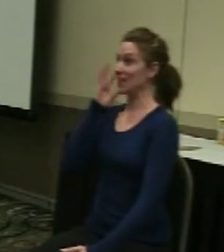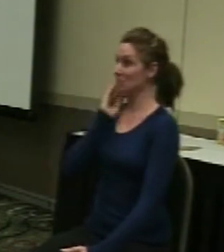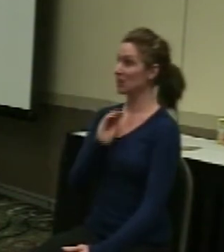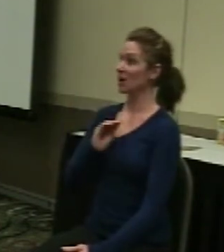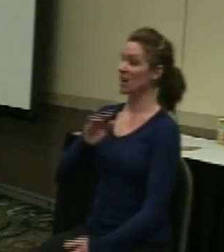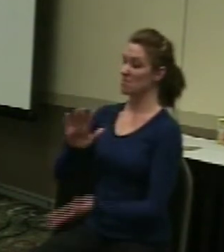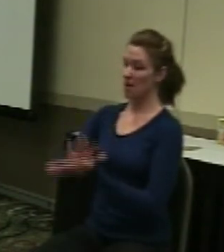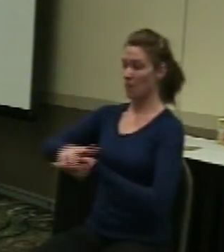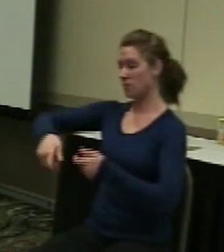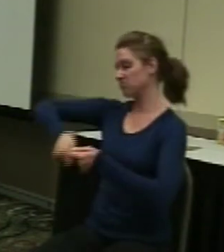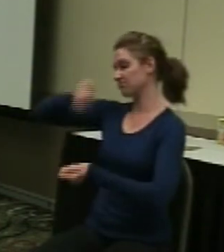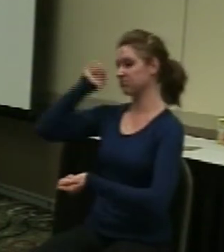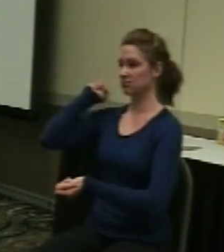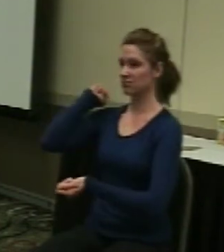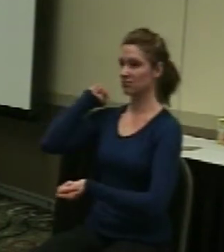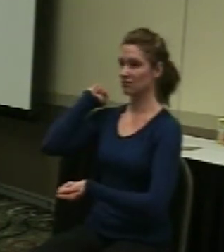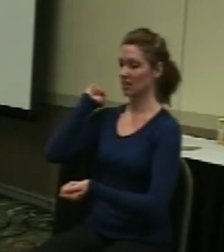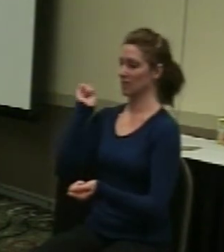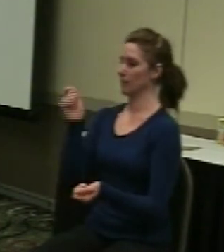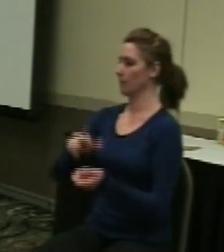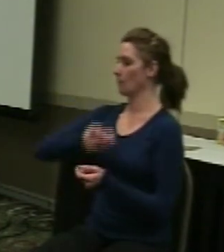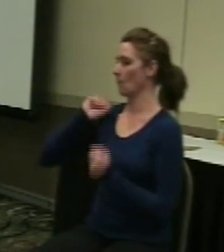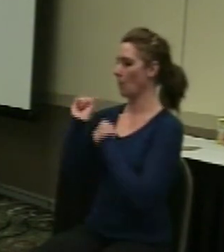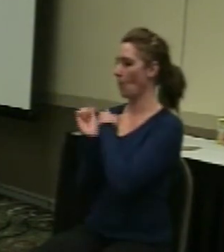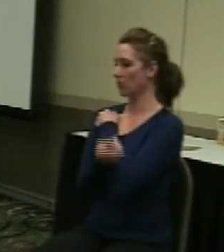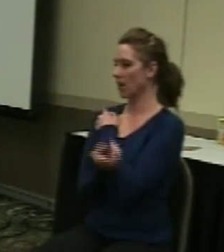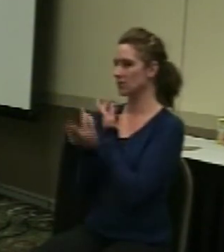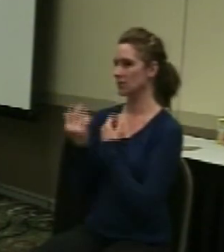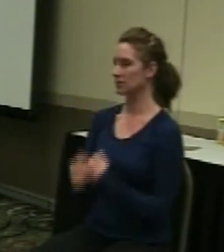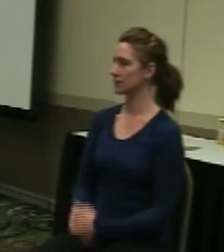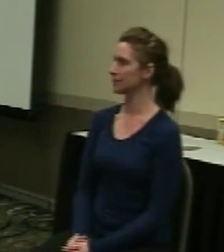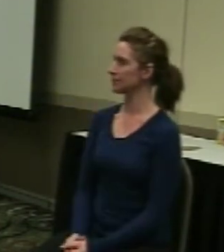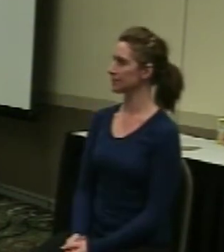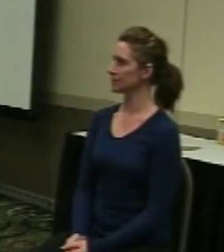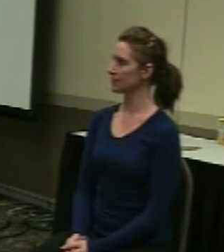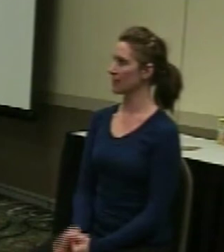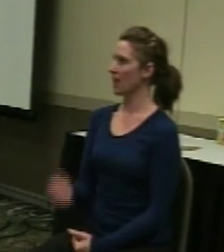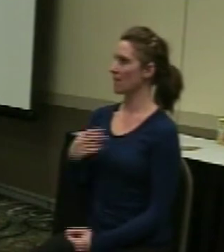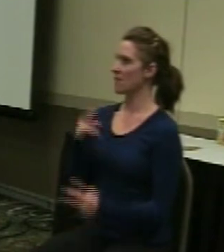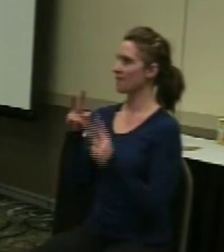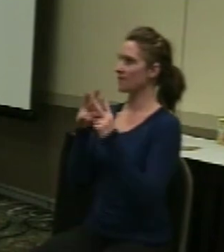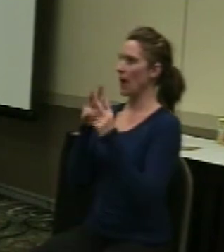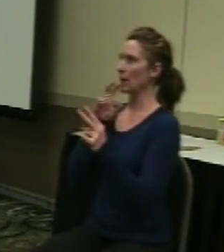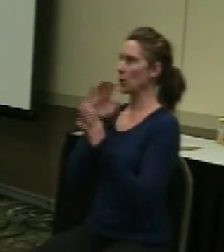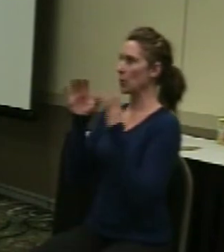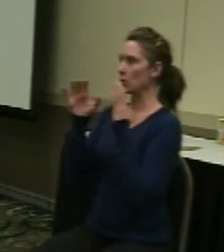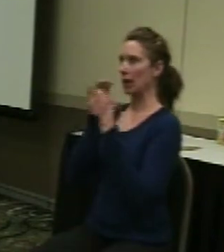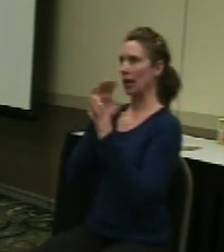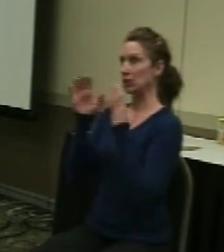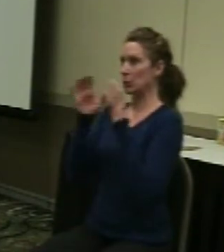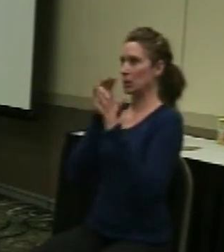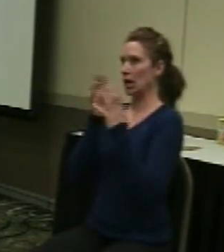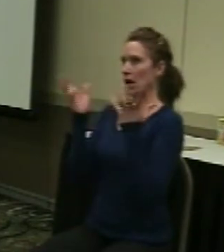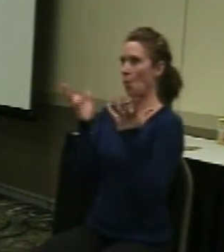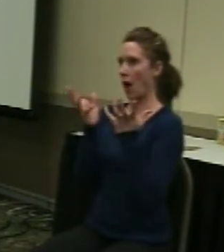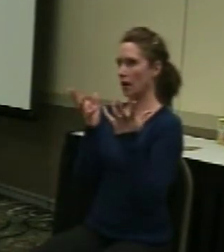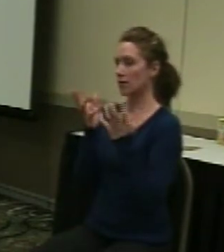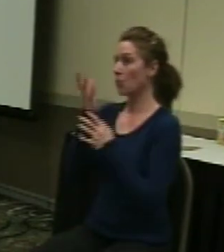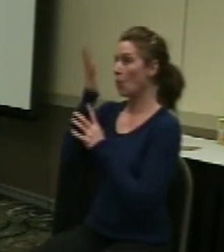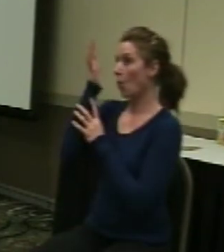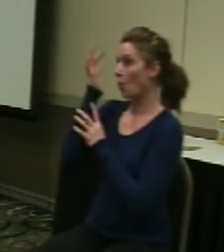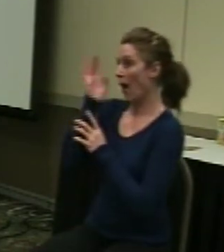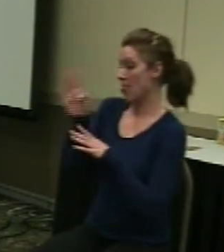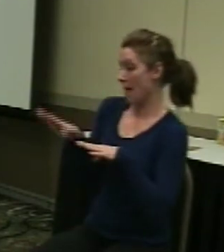to be put in a ball and tossed. There's a very big communication here. And why is it? Well, in this case,